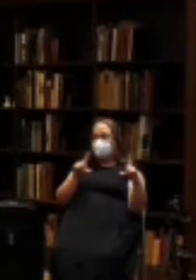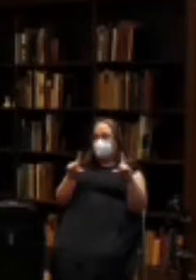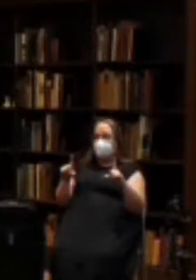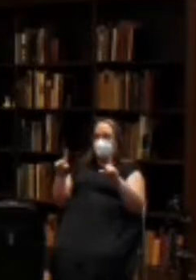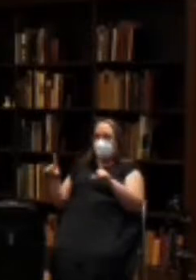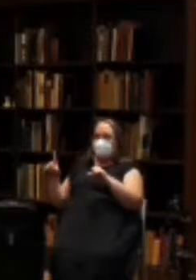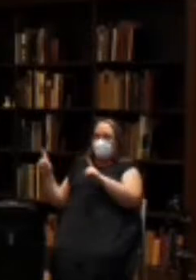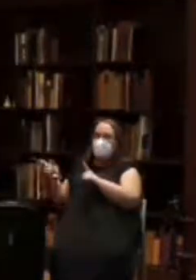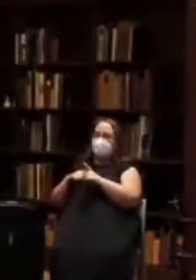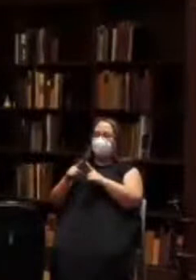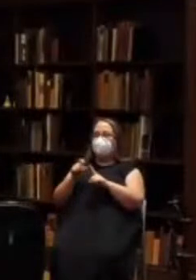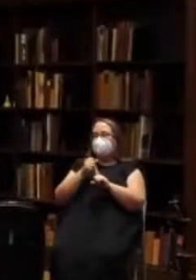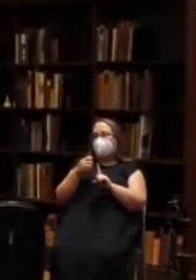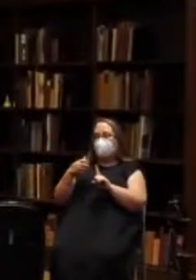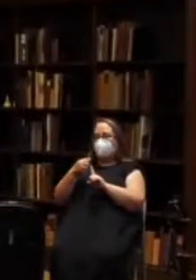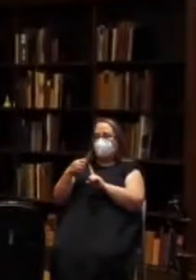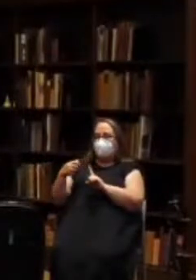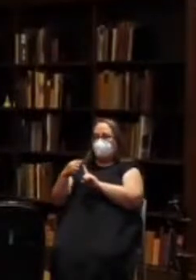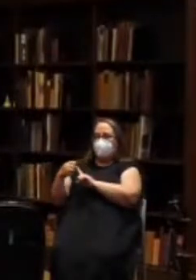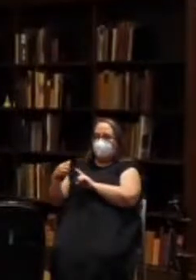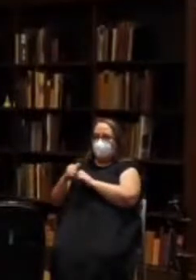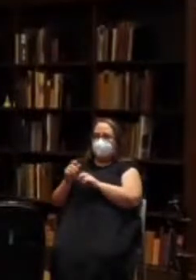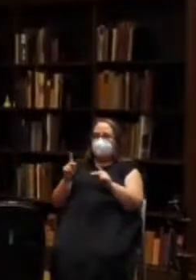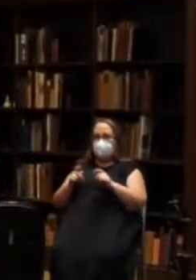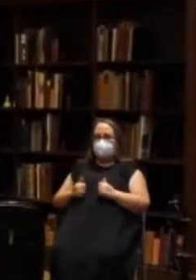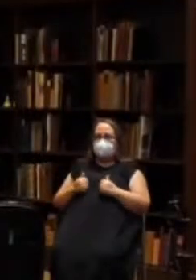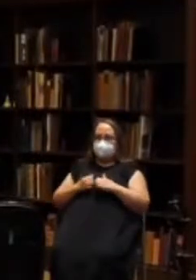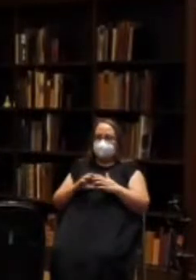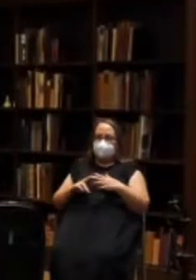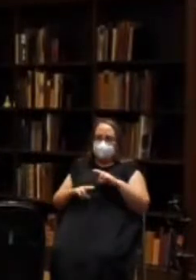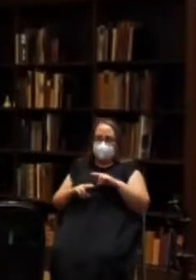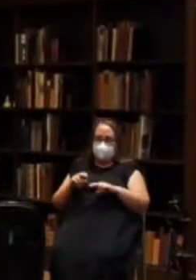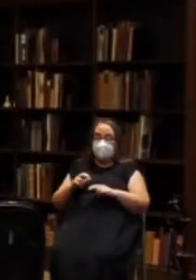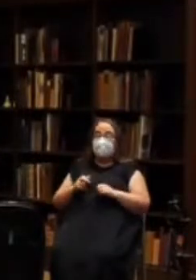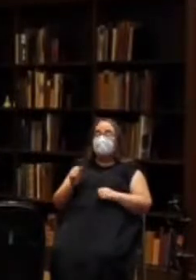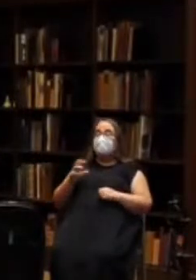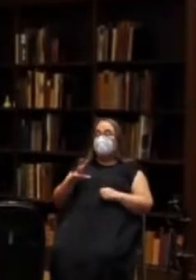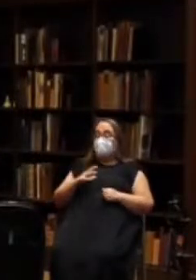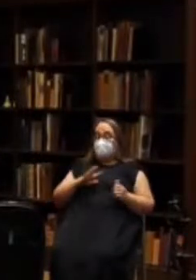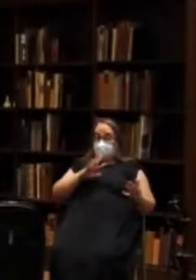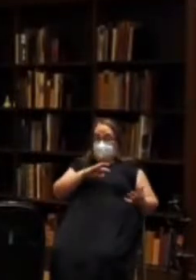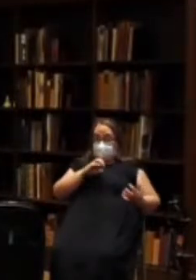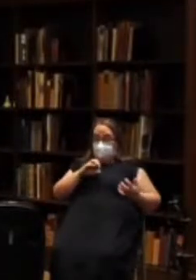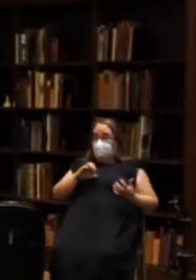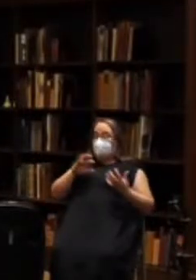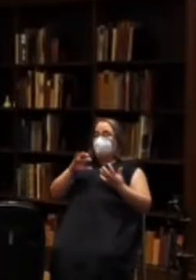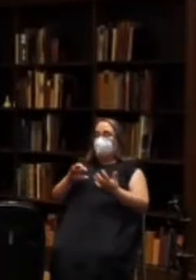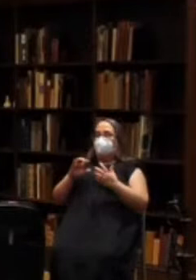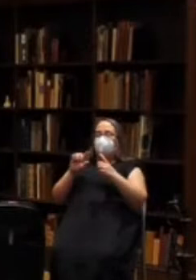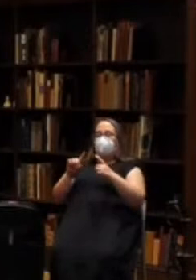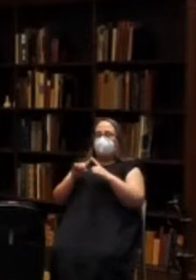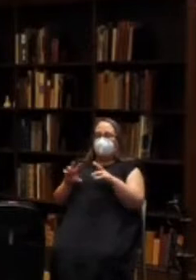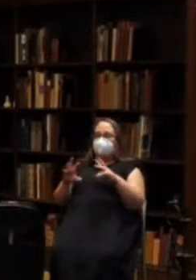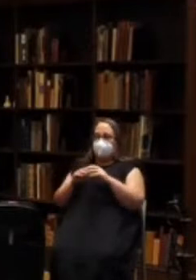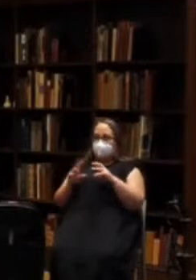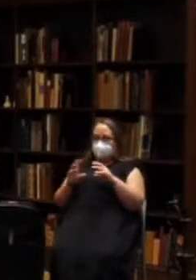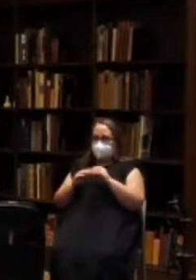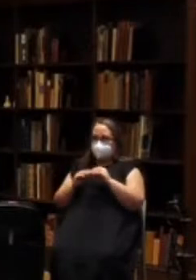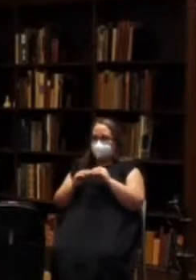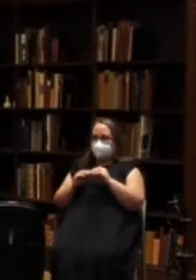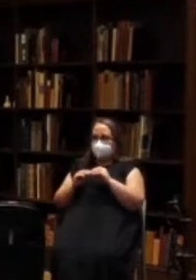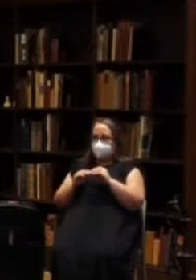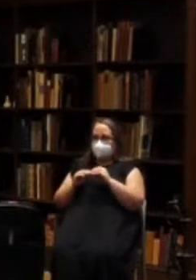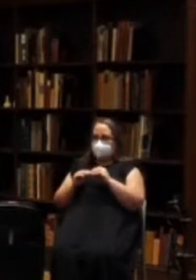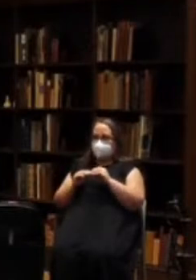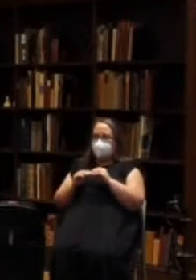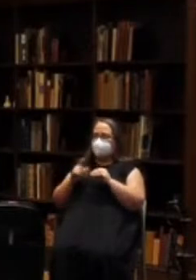artifacts with him and talk about them with the residents of the building, right? So he goes to this tenants association meeting,